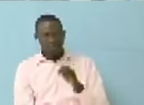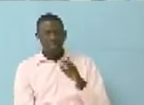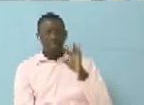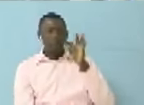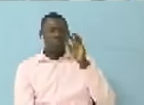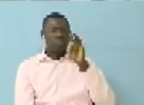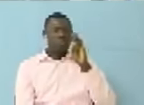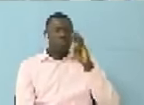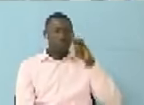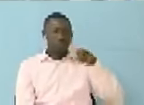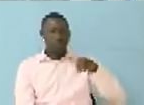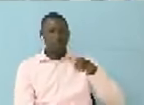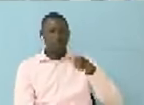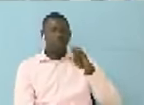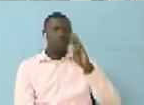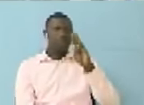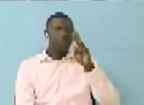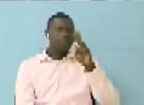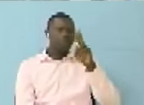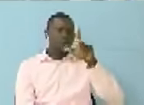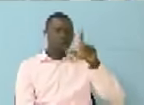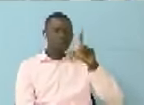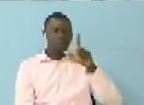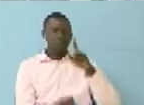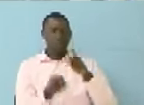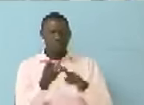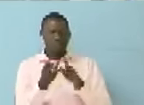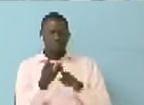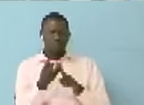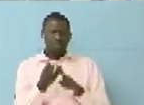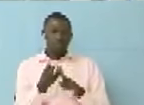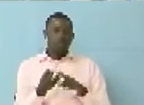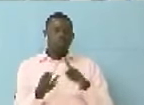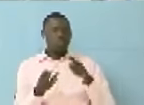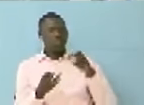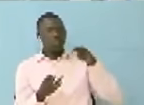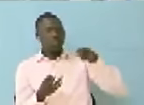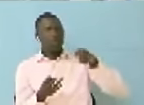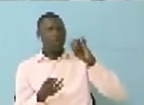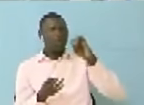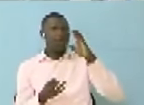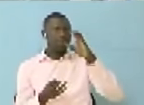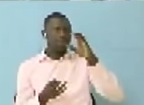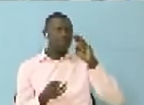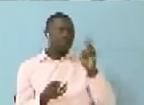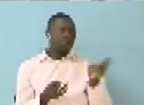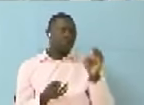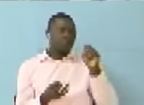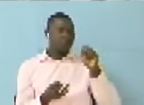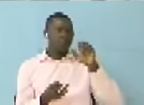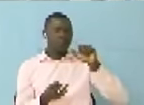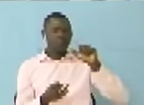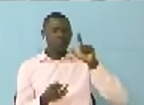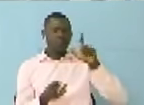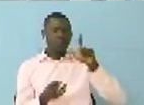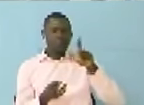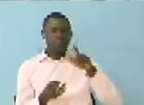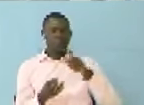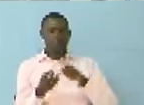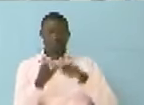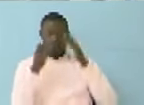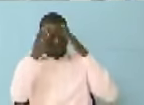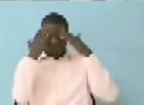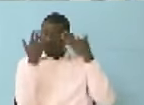was. Wo am no lati. Michael Correa. I've told you I don't know Michael Correa. Ak na fle